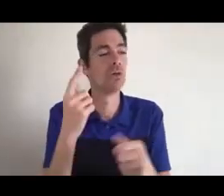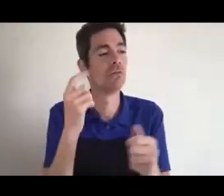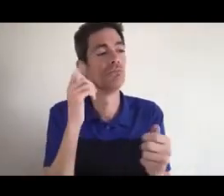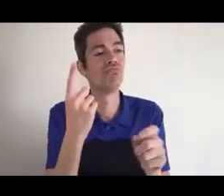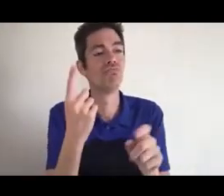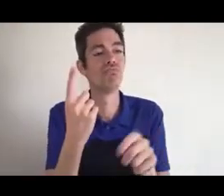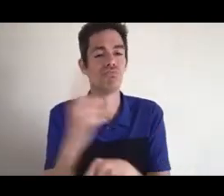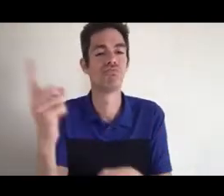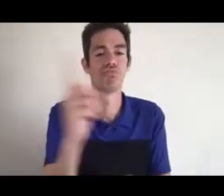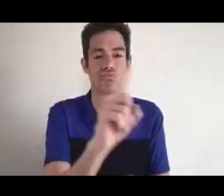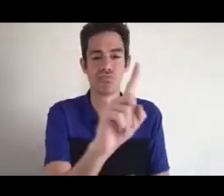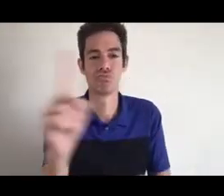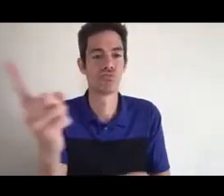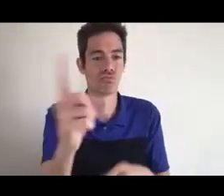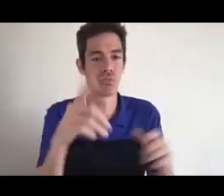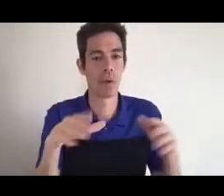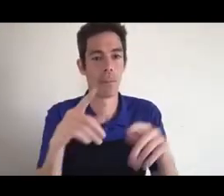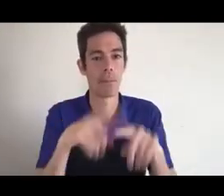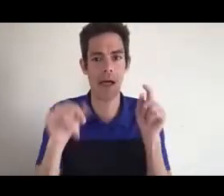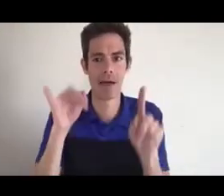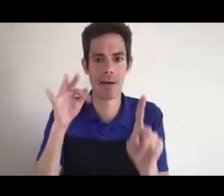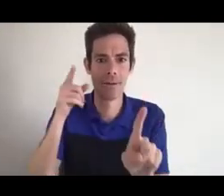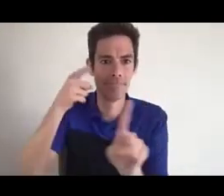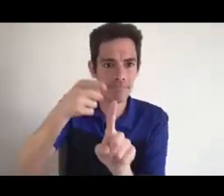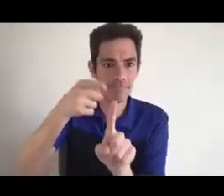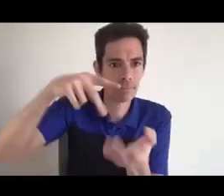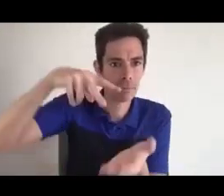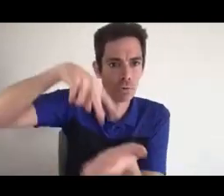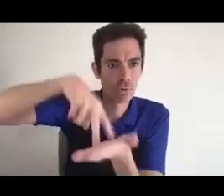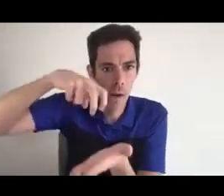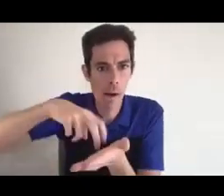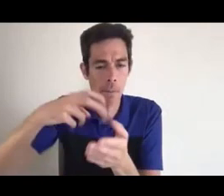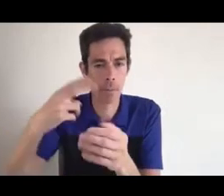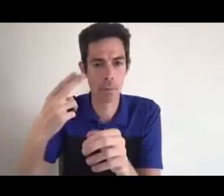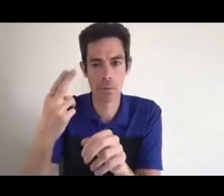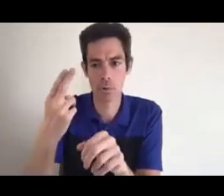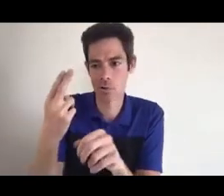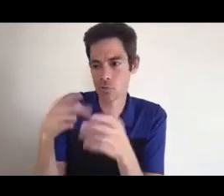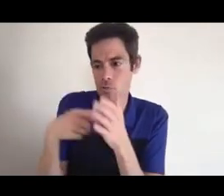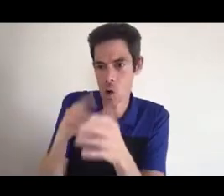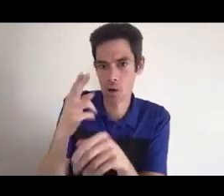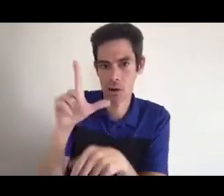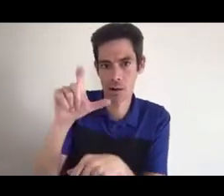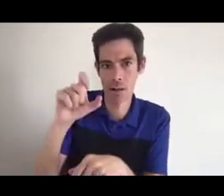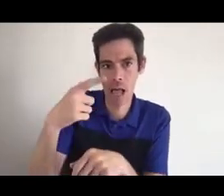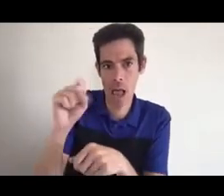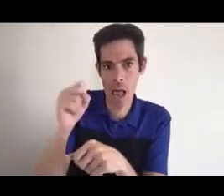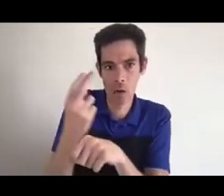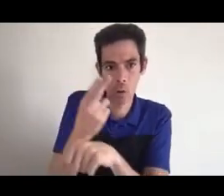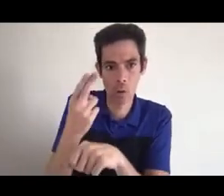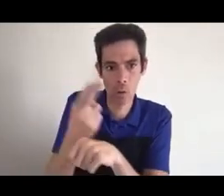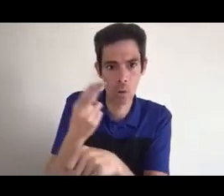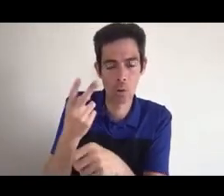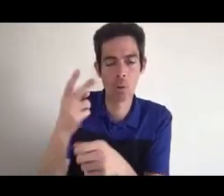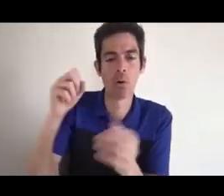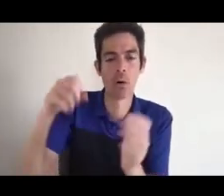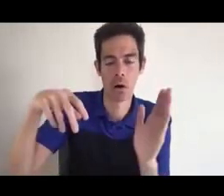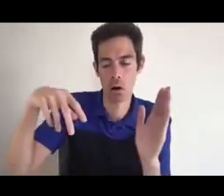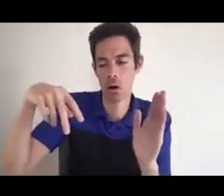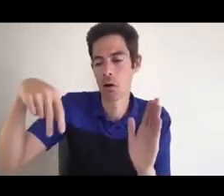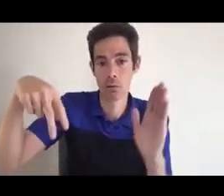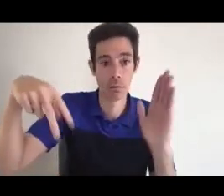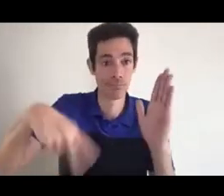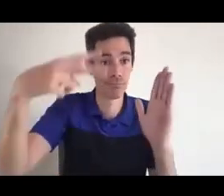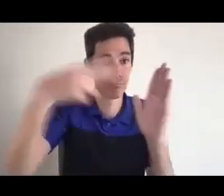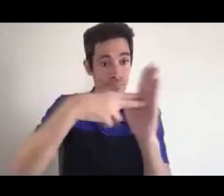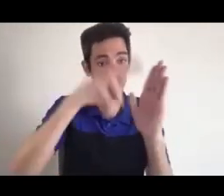represent a person. So I tend to use this, but if I'm specifically talking about somebody jumping or something that you would